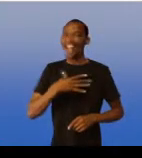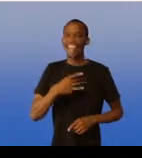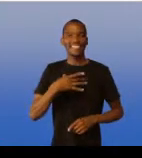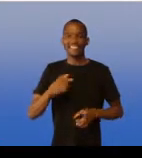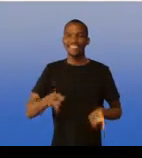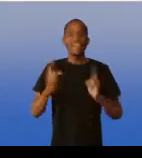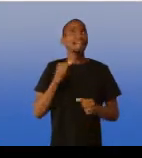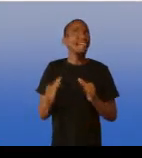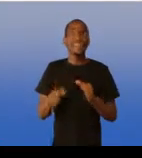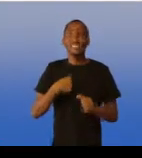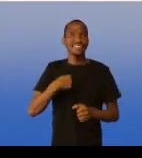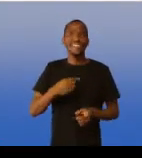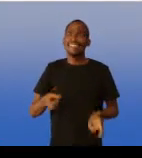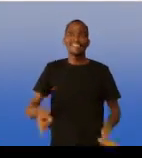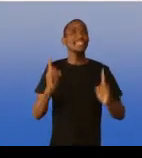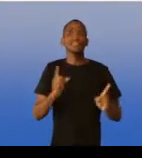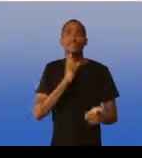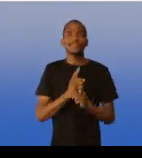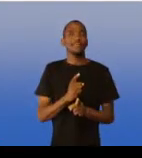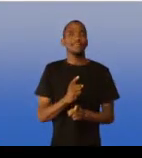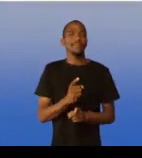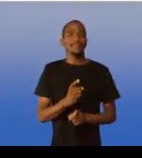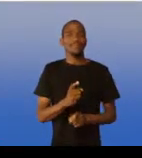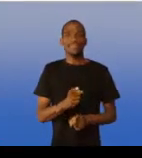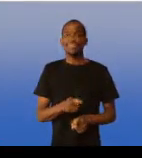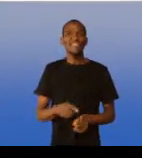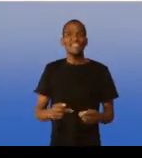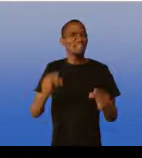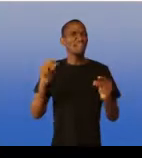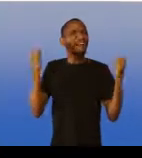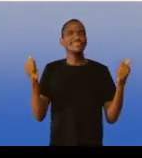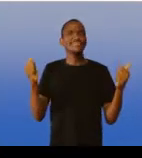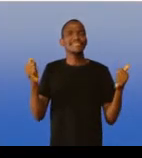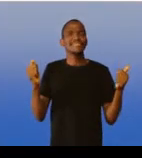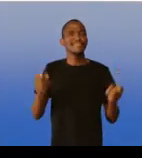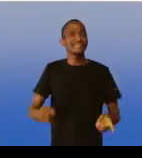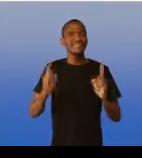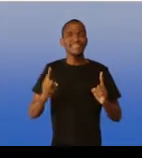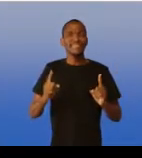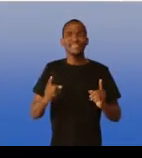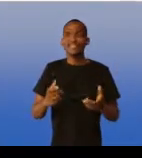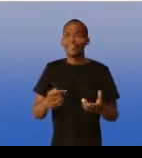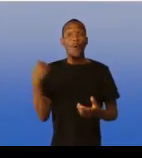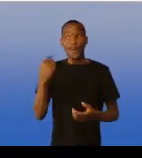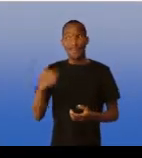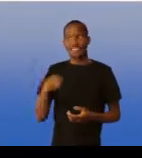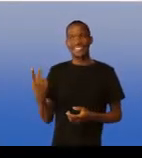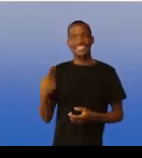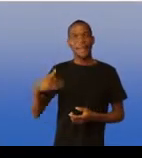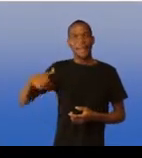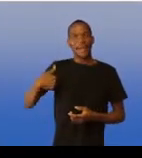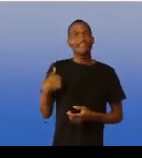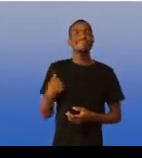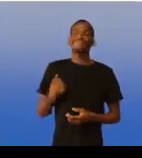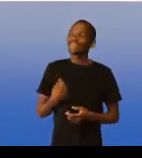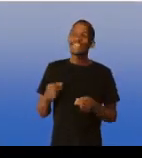Too quickly. And just like promptly. That's why we always fight we about. Fight because I'm somebody who